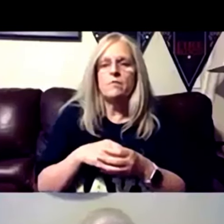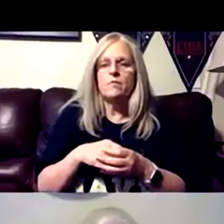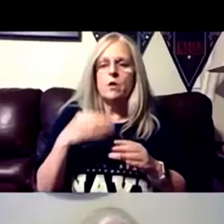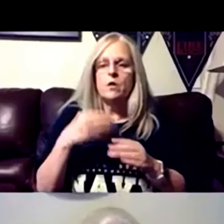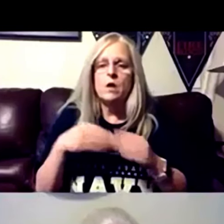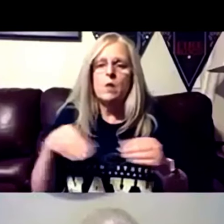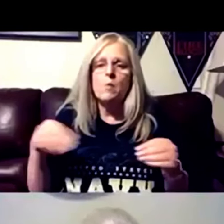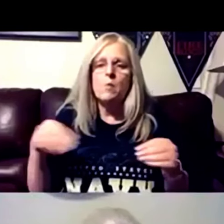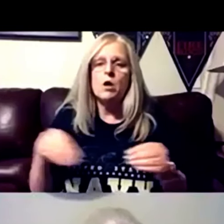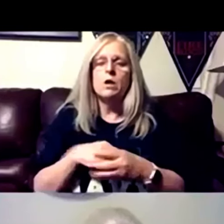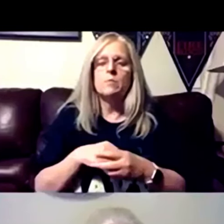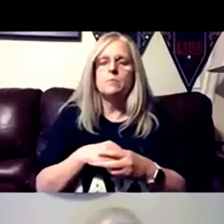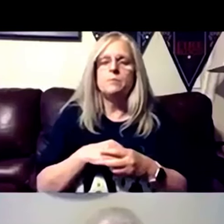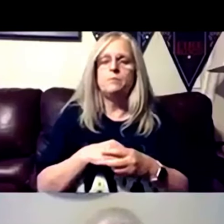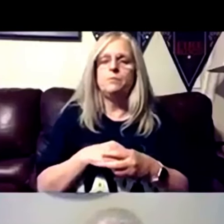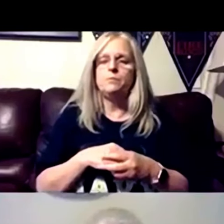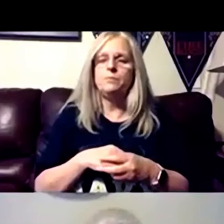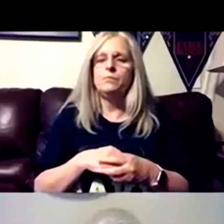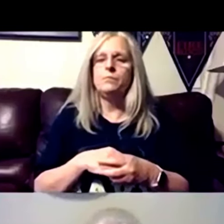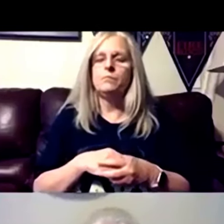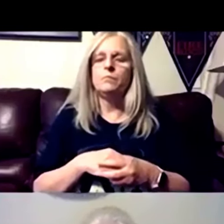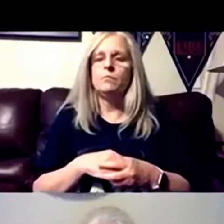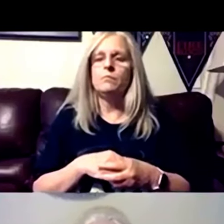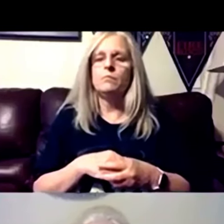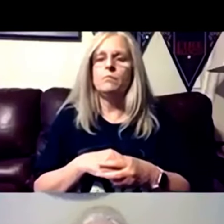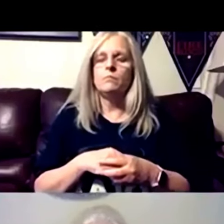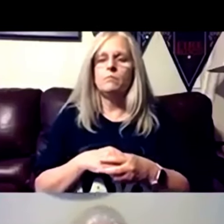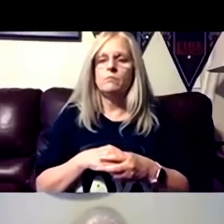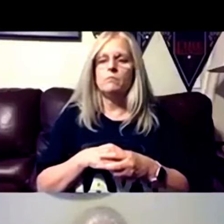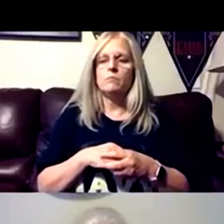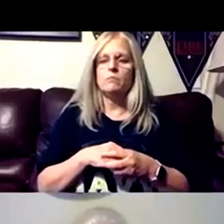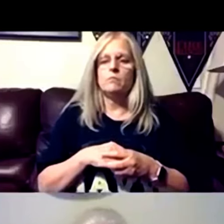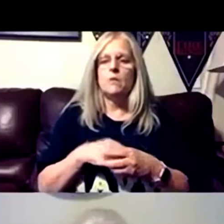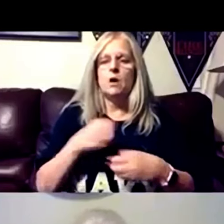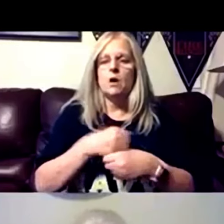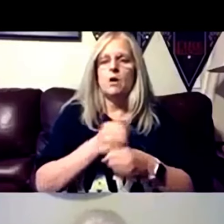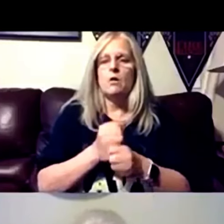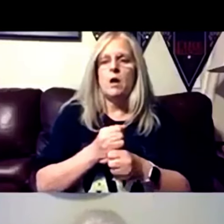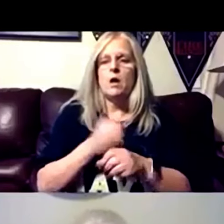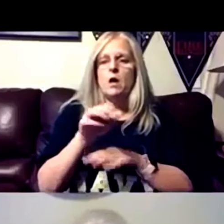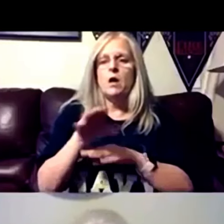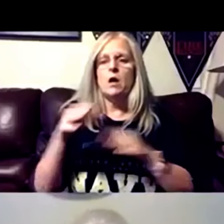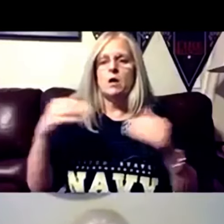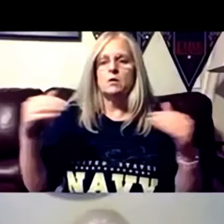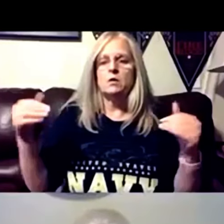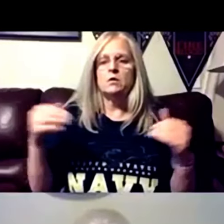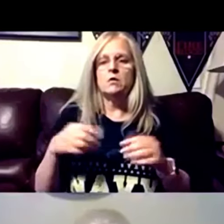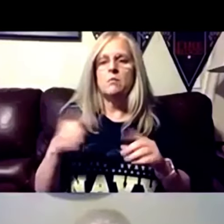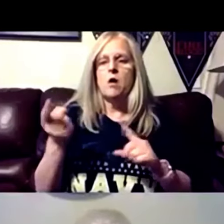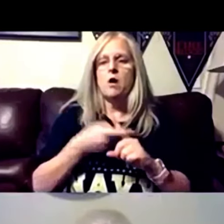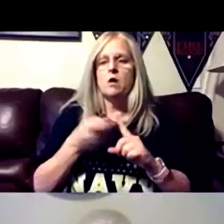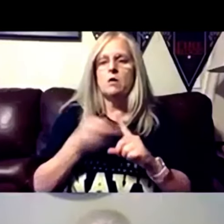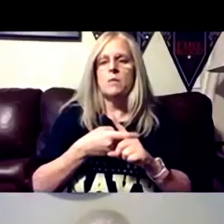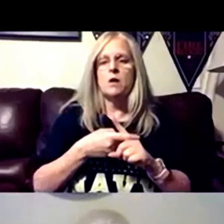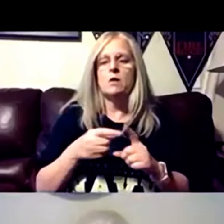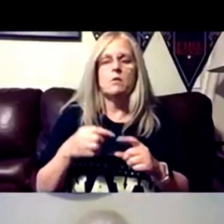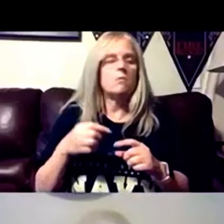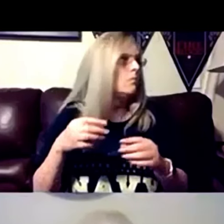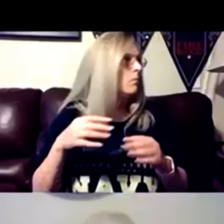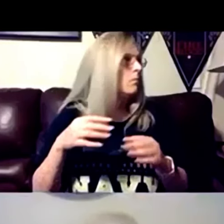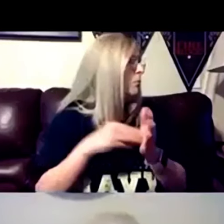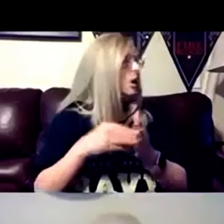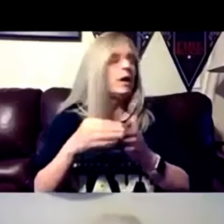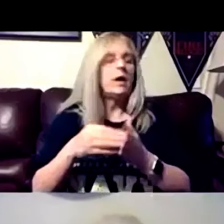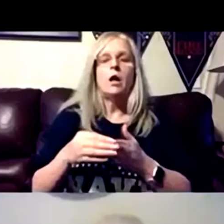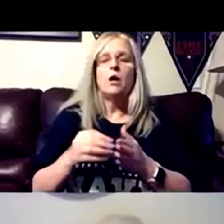marketing. And basically I created a system called Automatic Internet Millionaire, you know, and